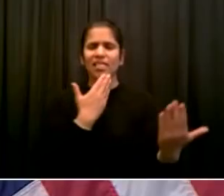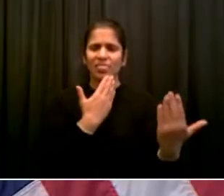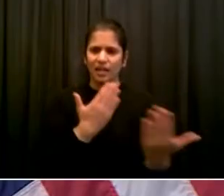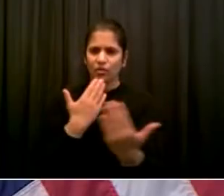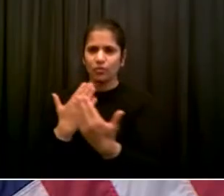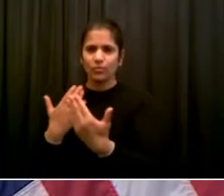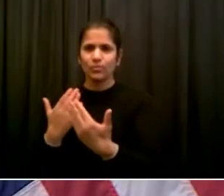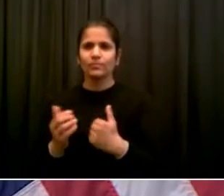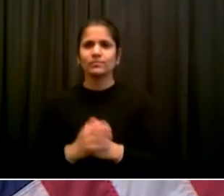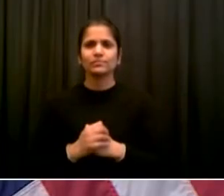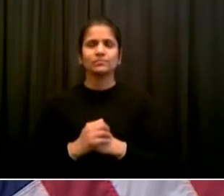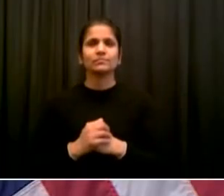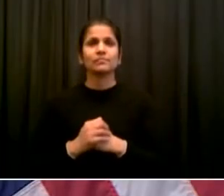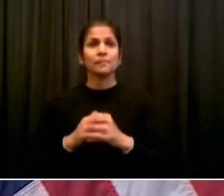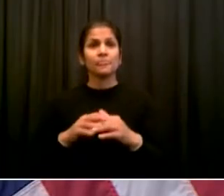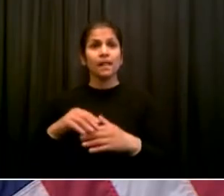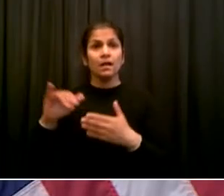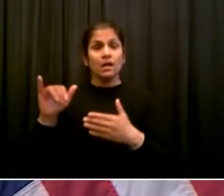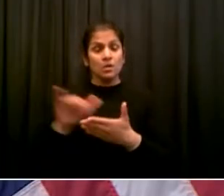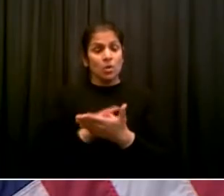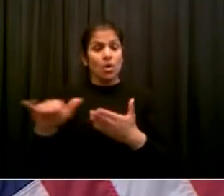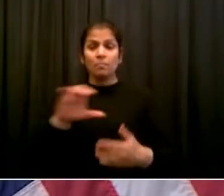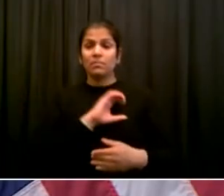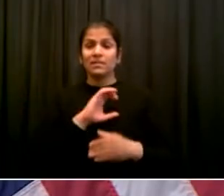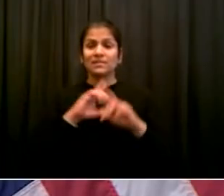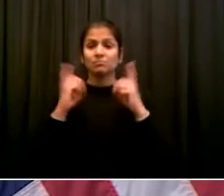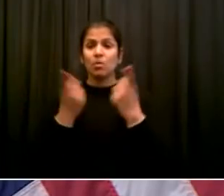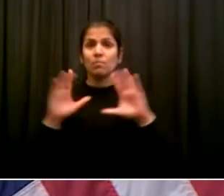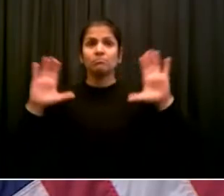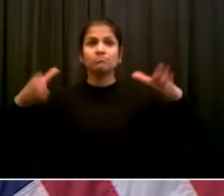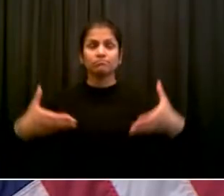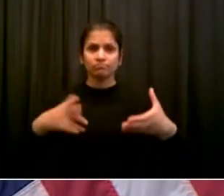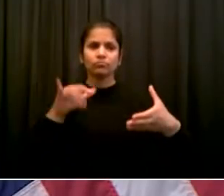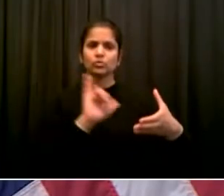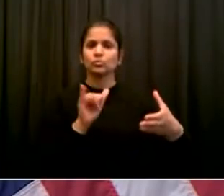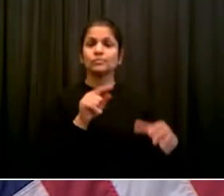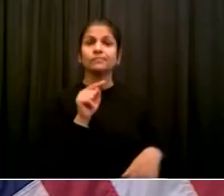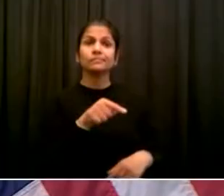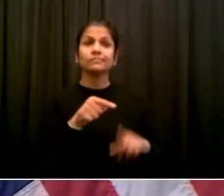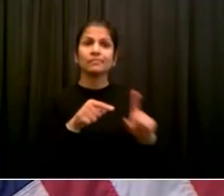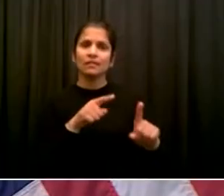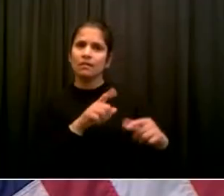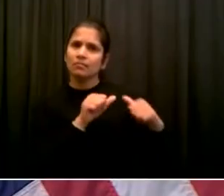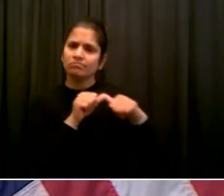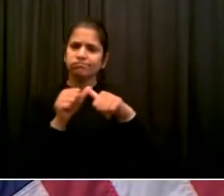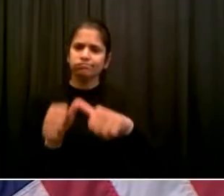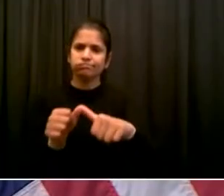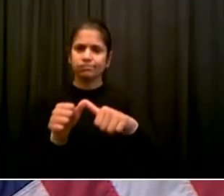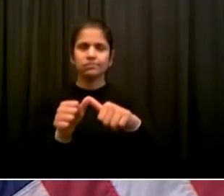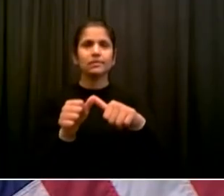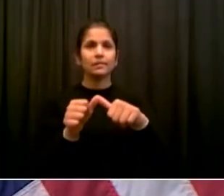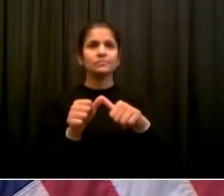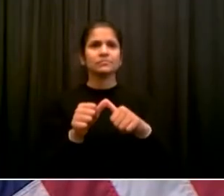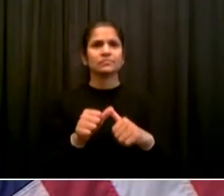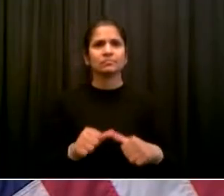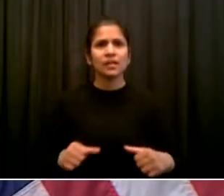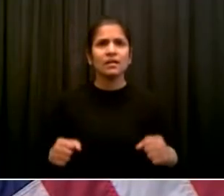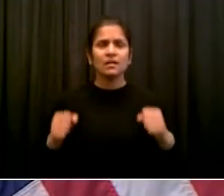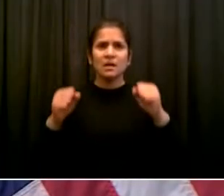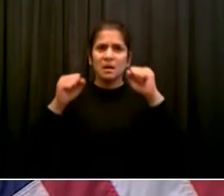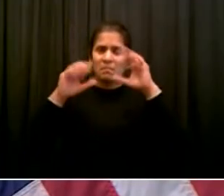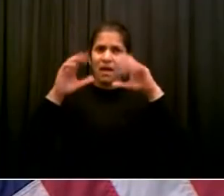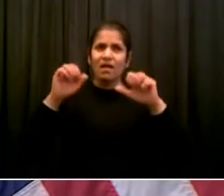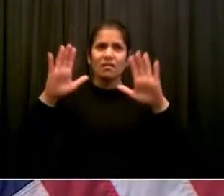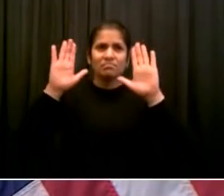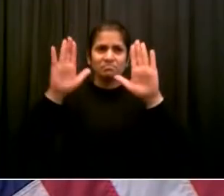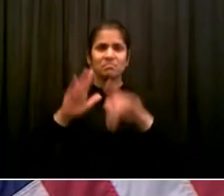behind the scenes were a part of this reform initiative and continue to be. And it has been an immense amount of work. And I will not